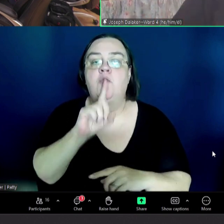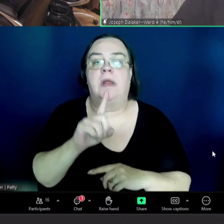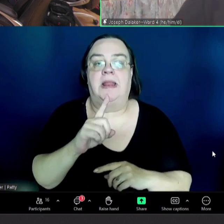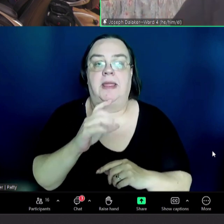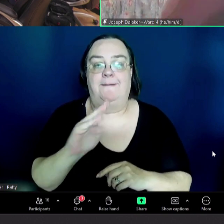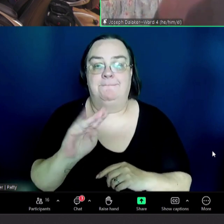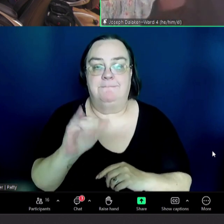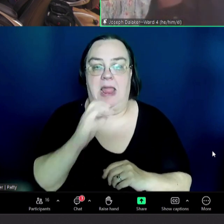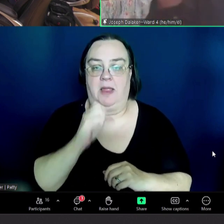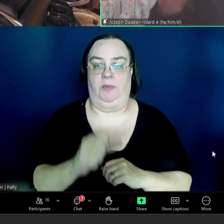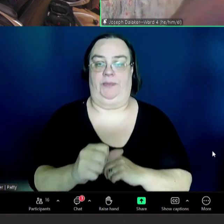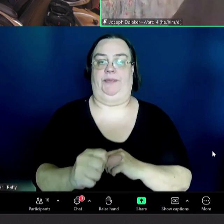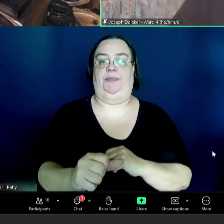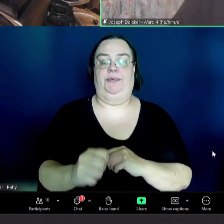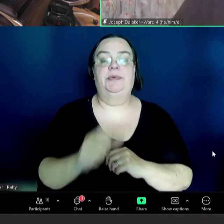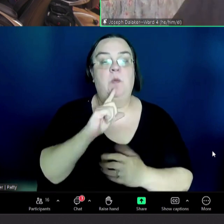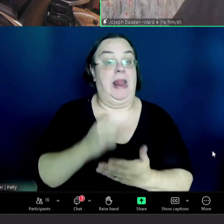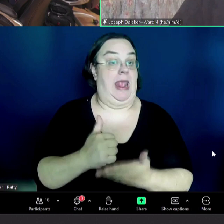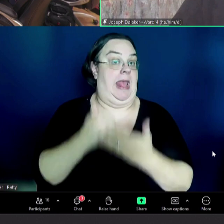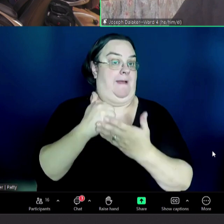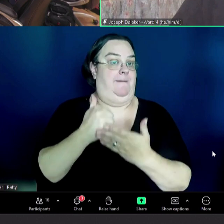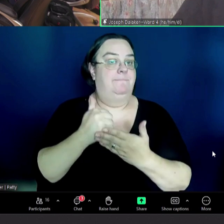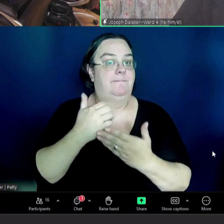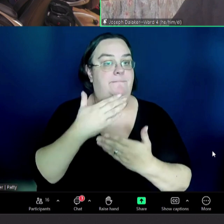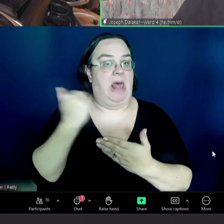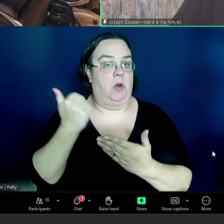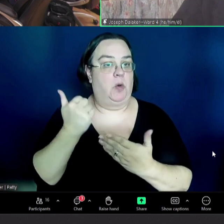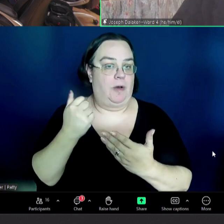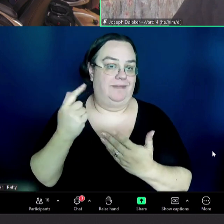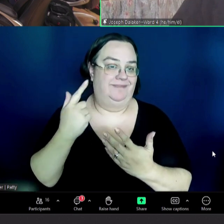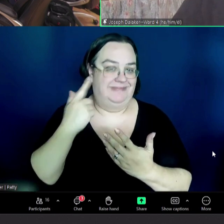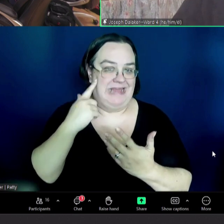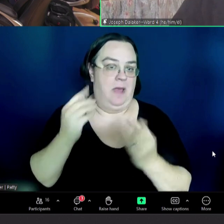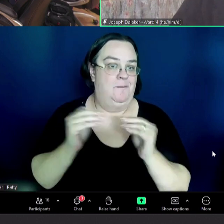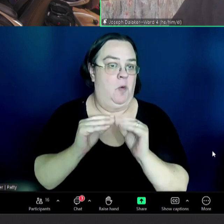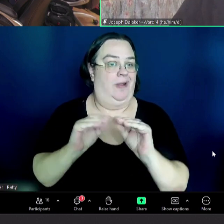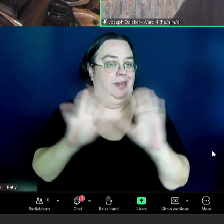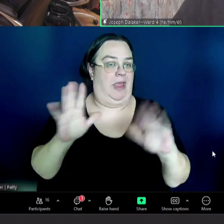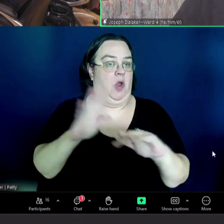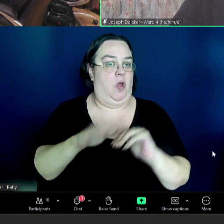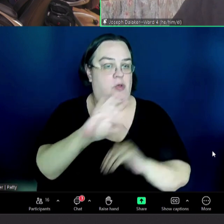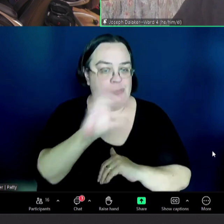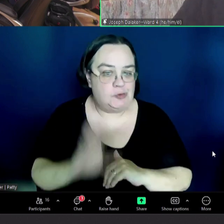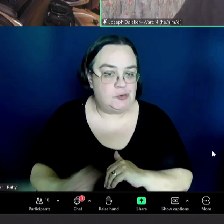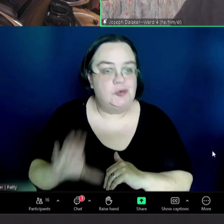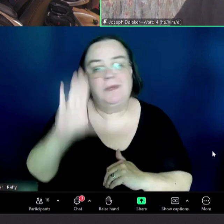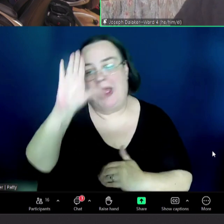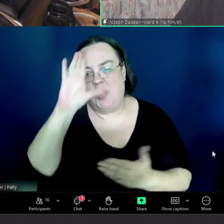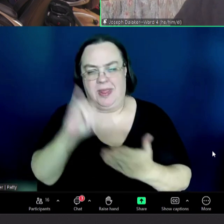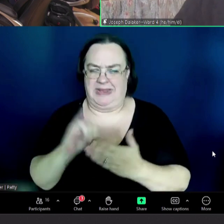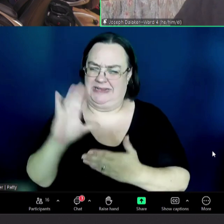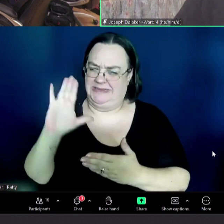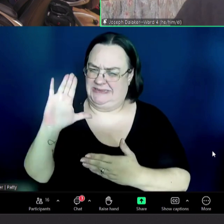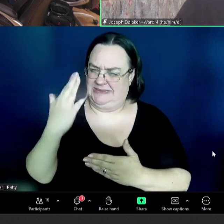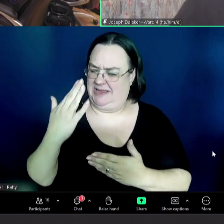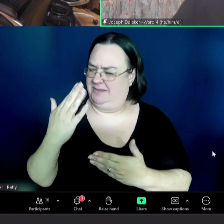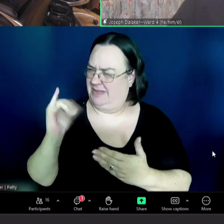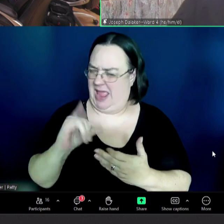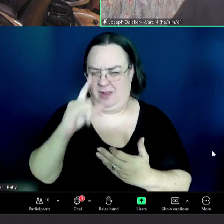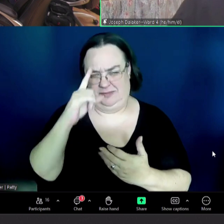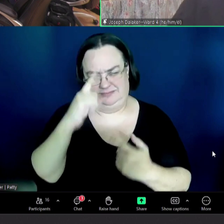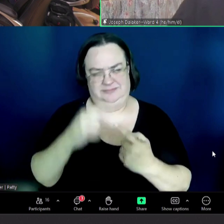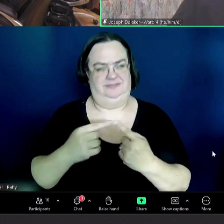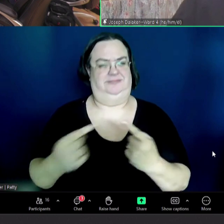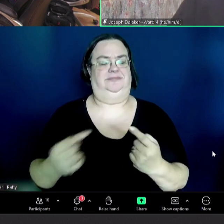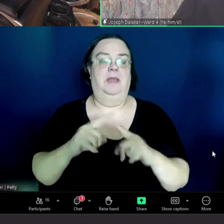is helpful. It really does sound much clearer out here. I know it seems counterintuitive, but I just want to